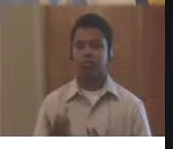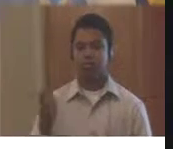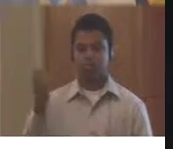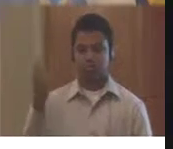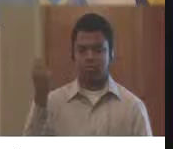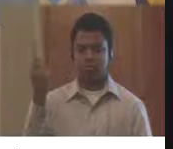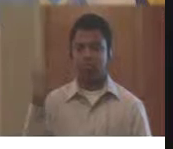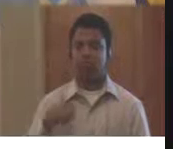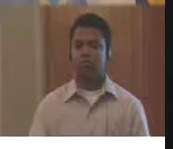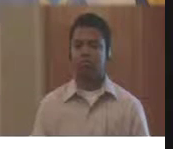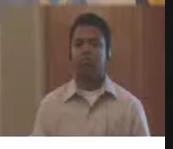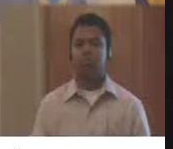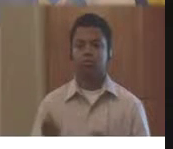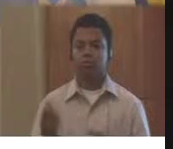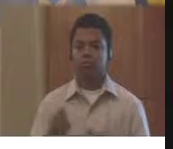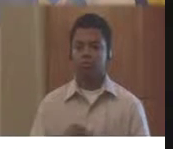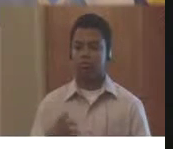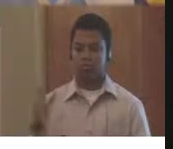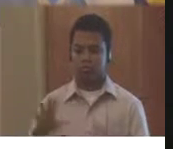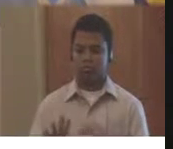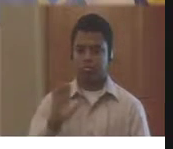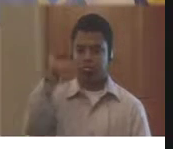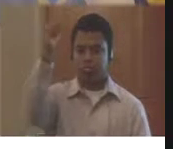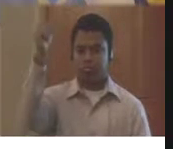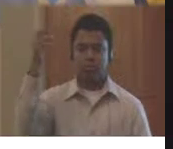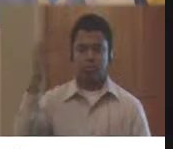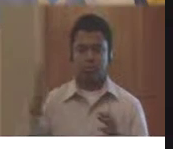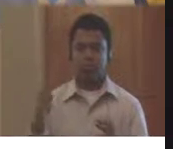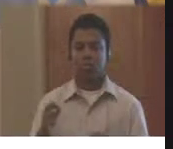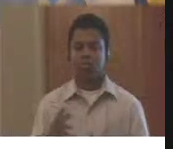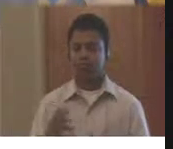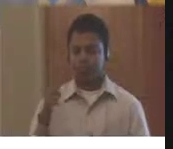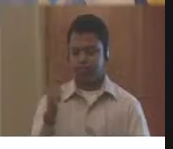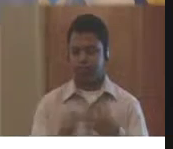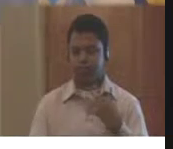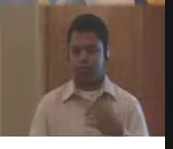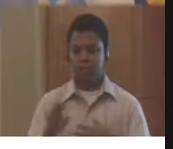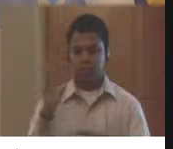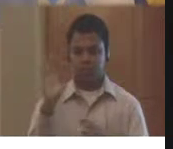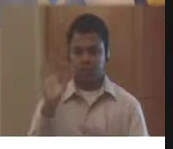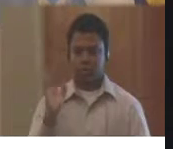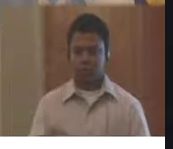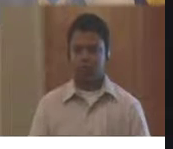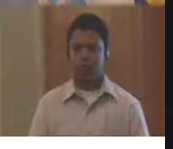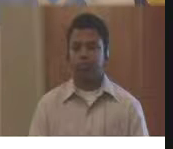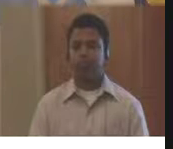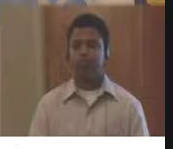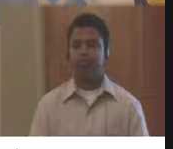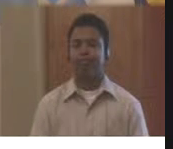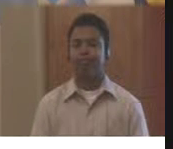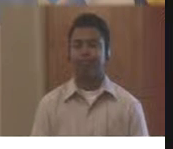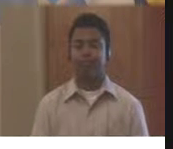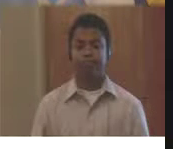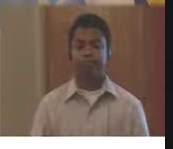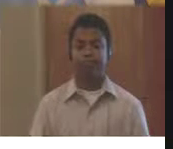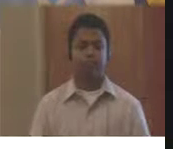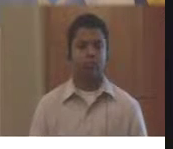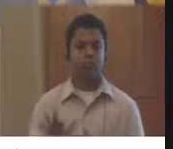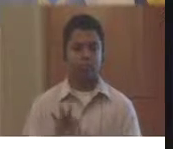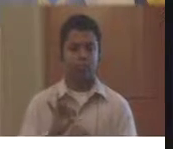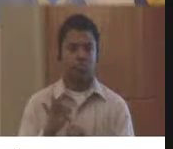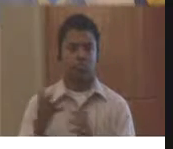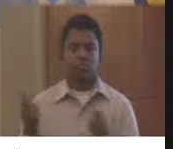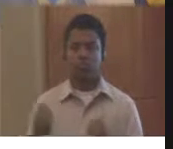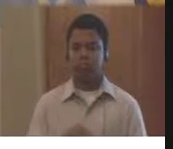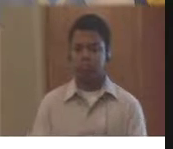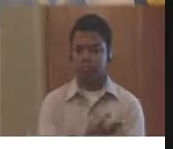disaster risk. In this regard, we can have advances and concrete accomplishments that tell us what else the road to that lies ahead.